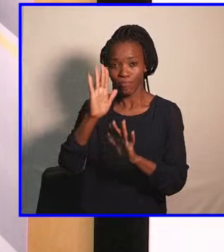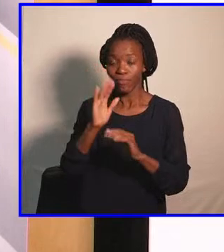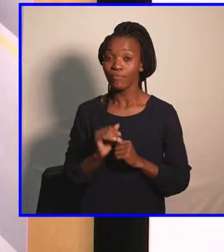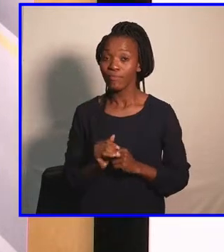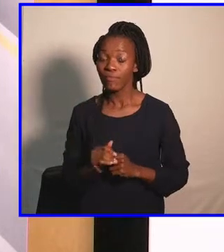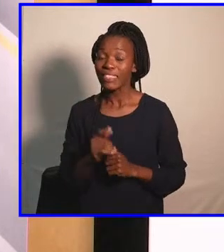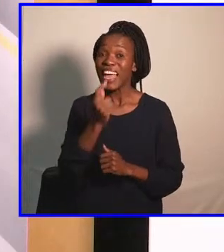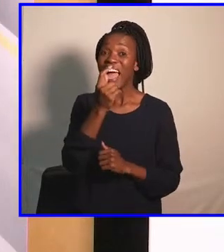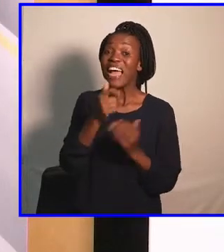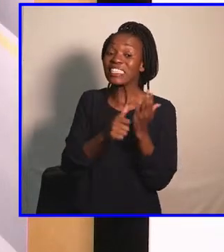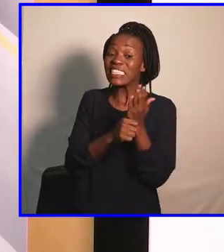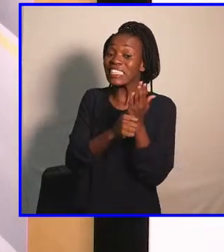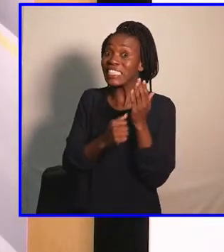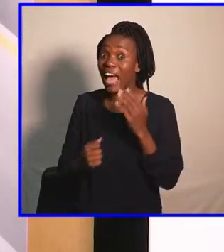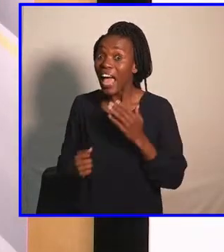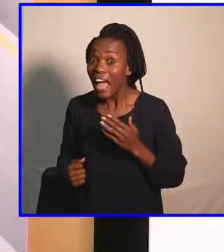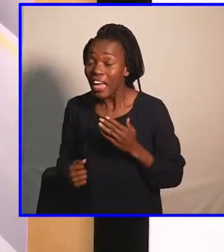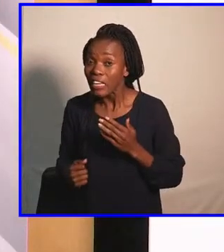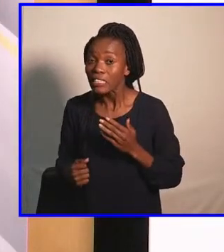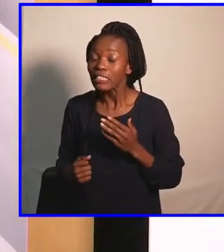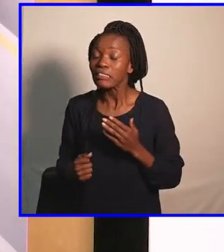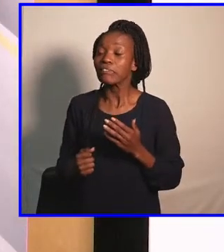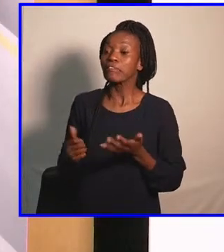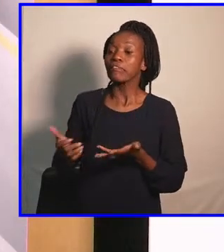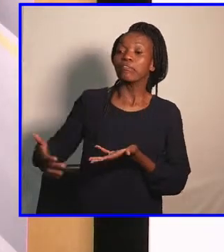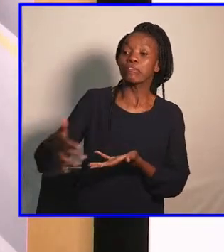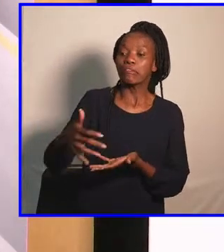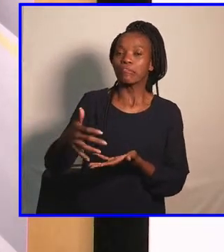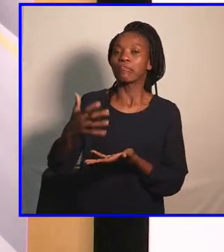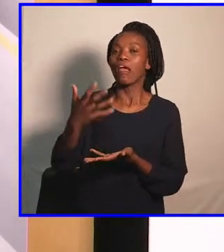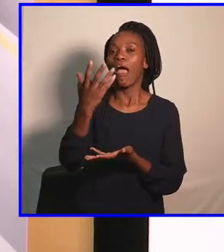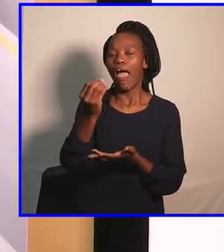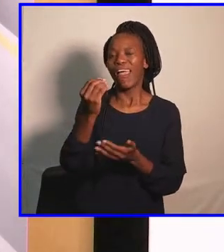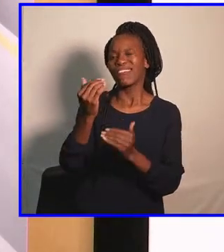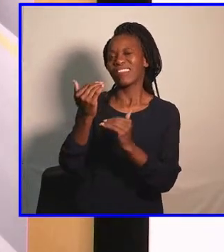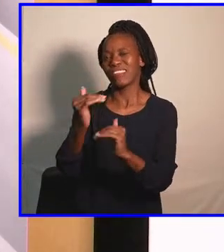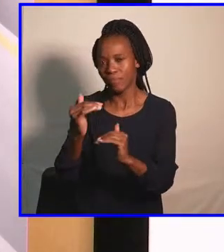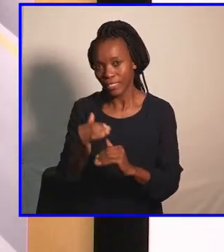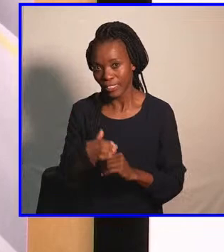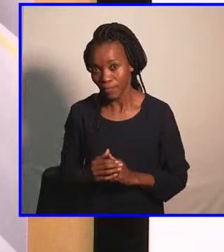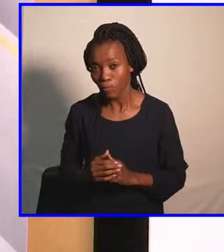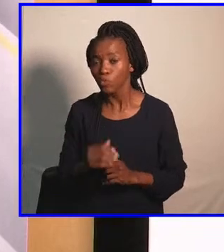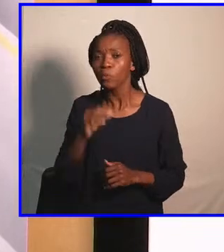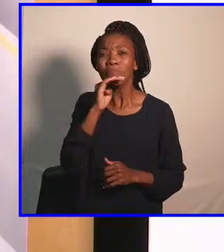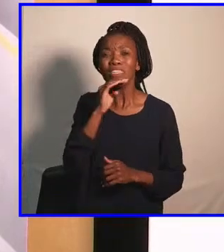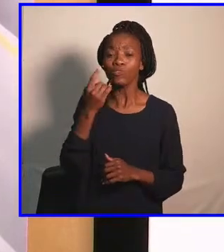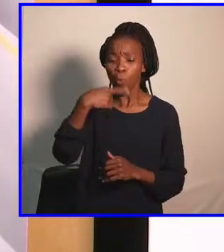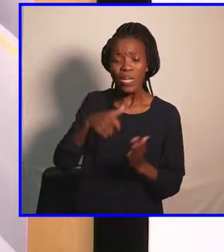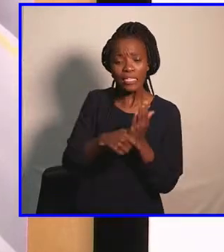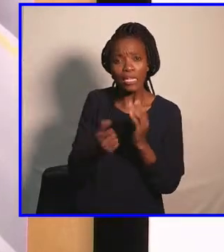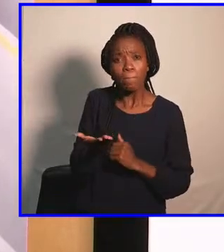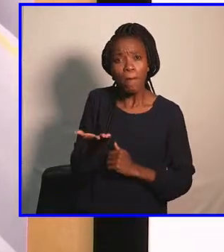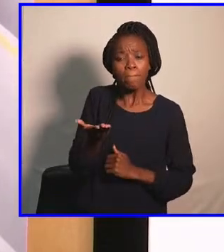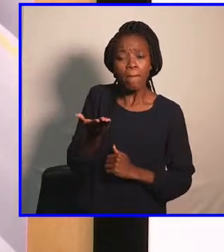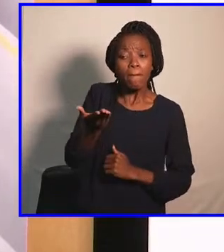Raising tax has its own limits. And this has been